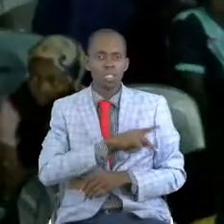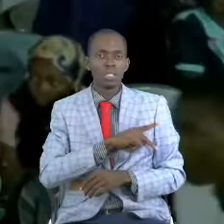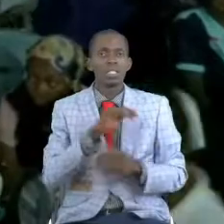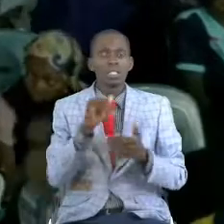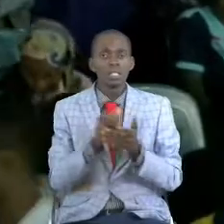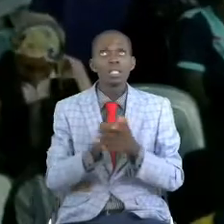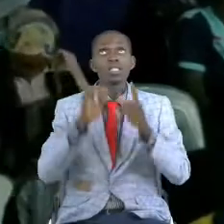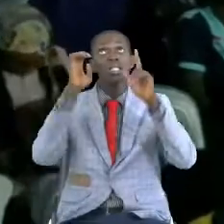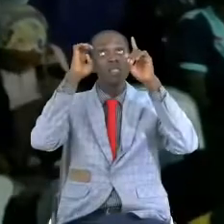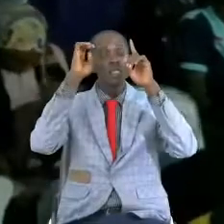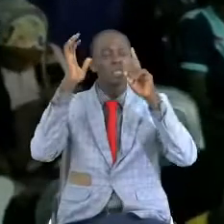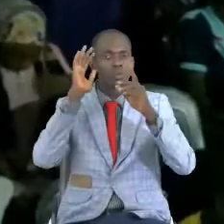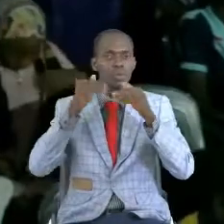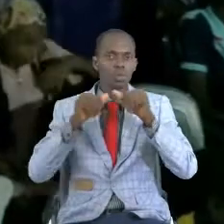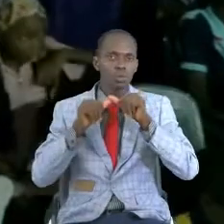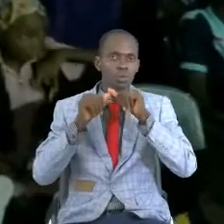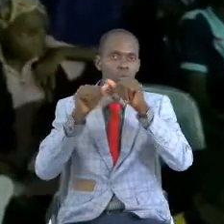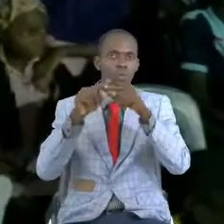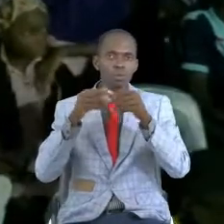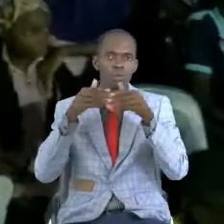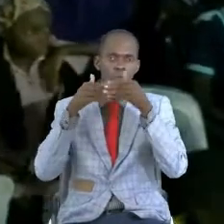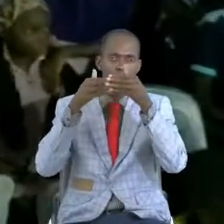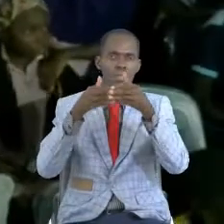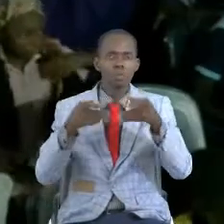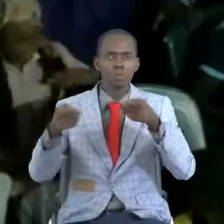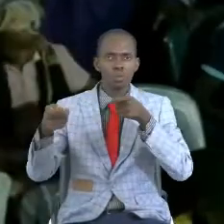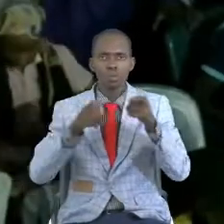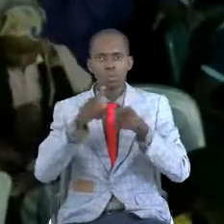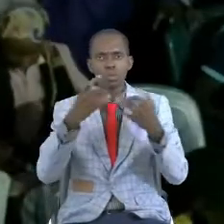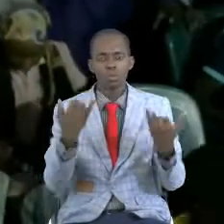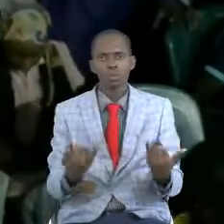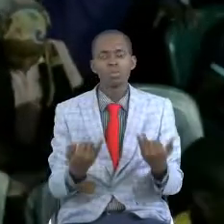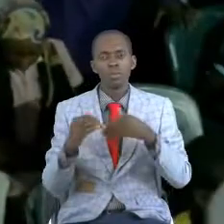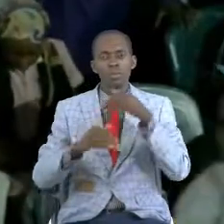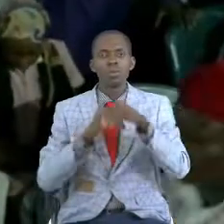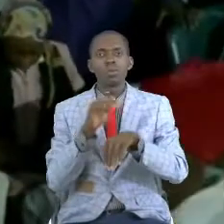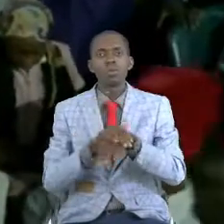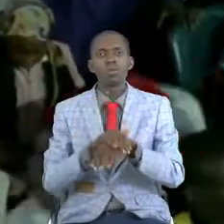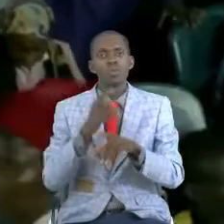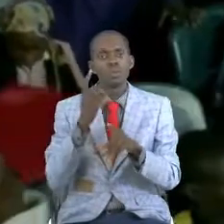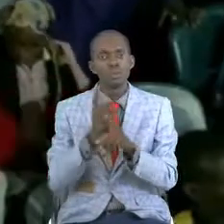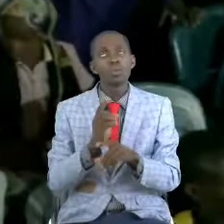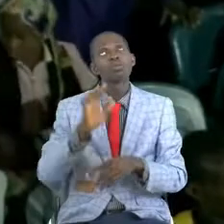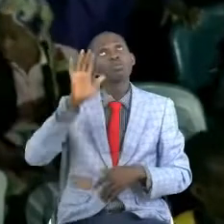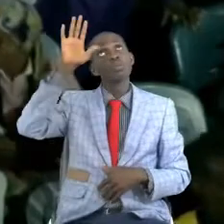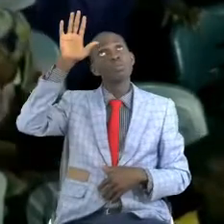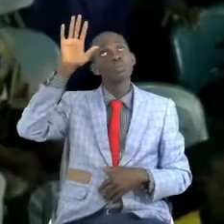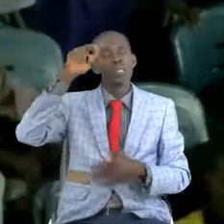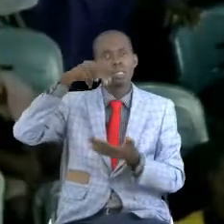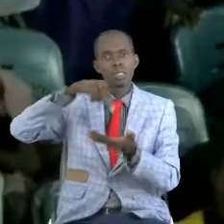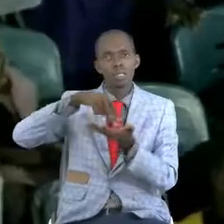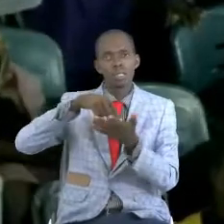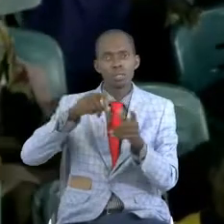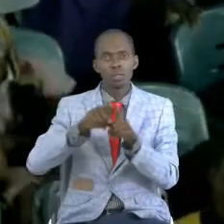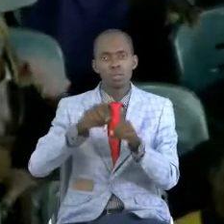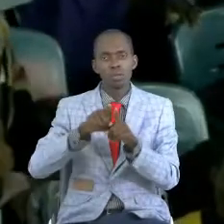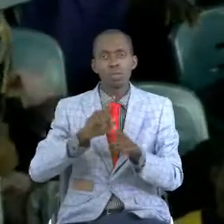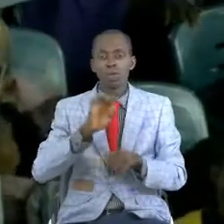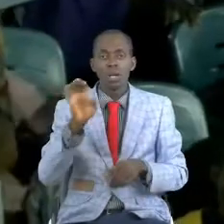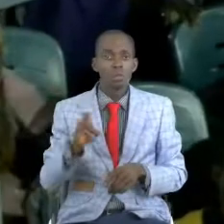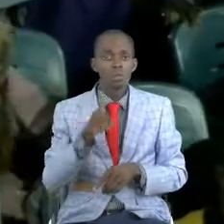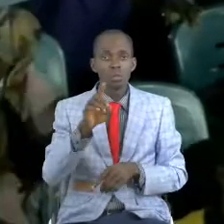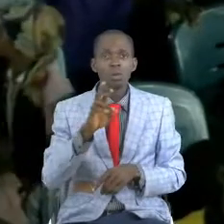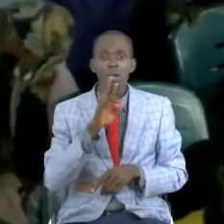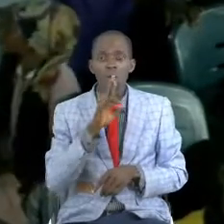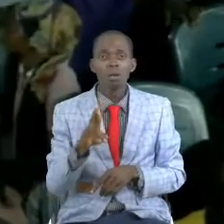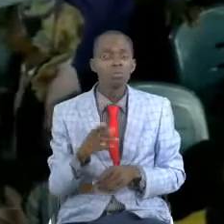direct you and control you from today. Raise up your hand and stand up. And wherever you are, in any